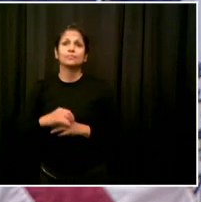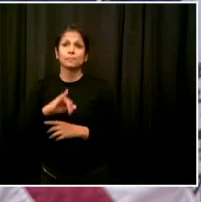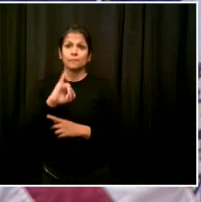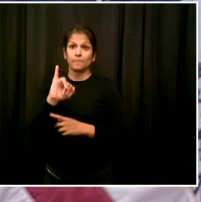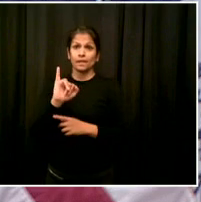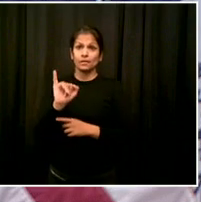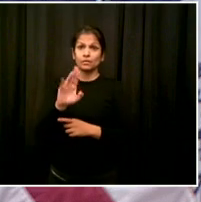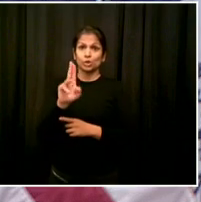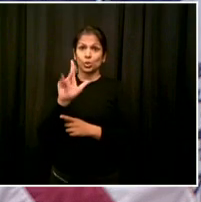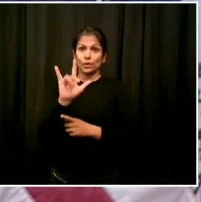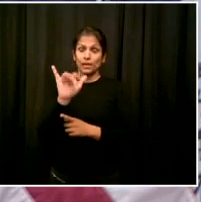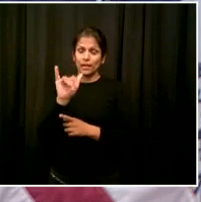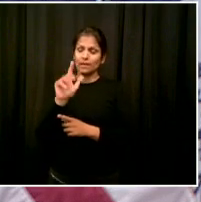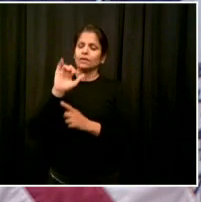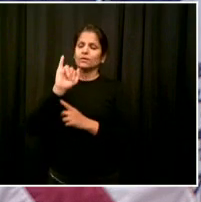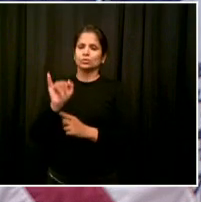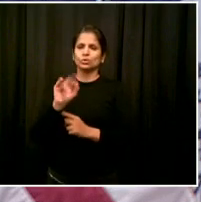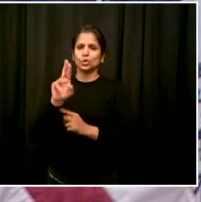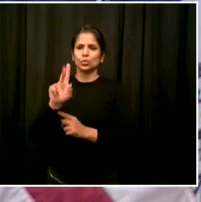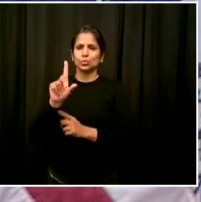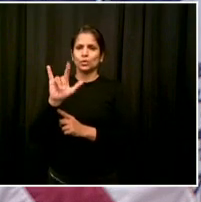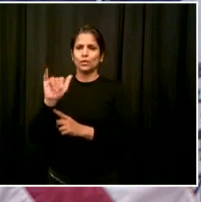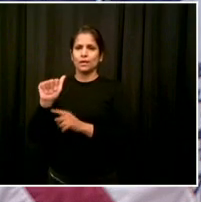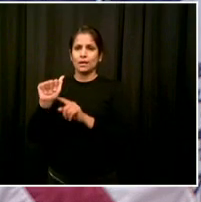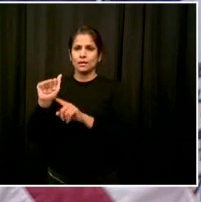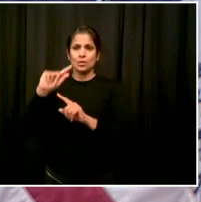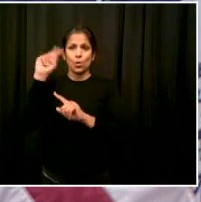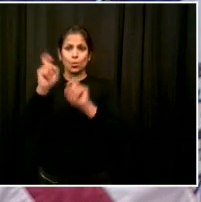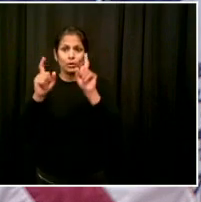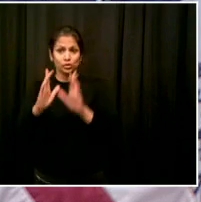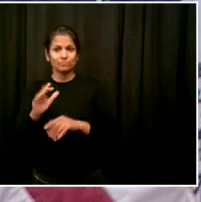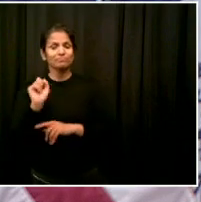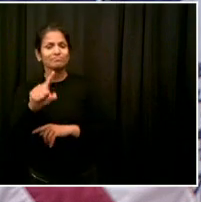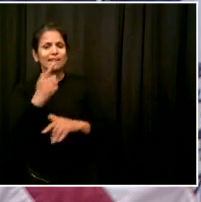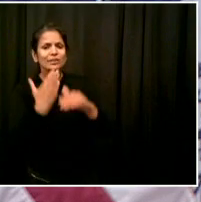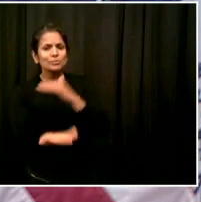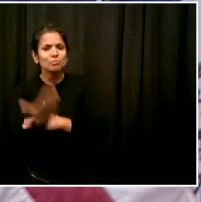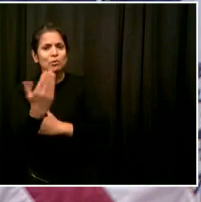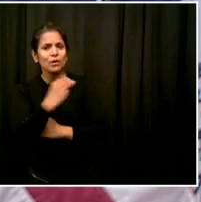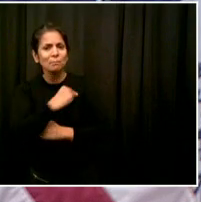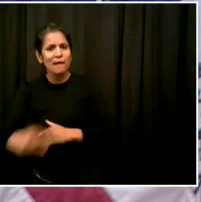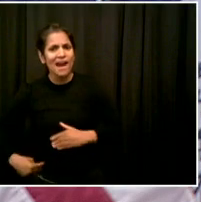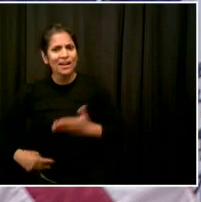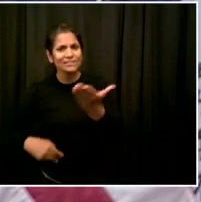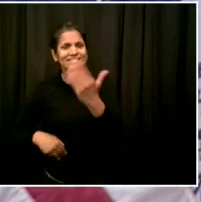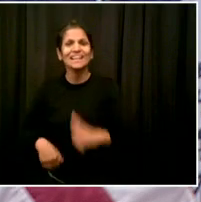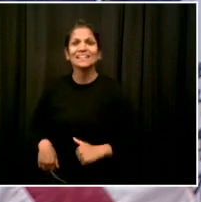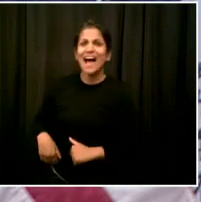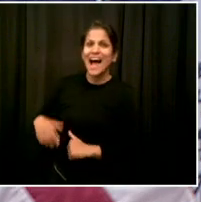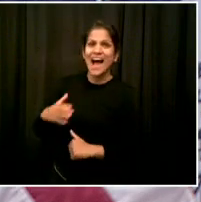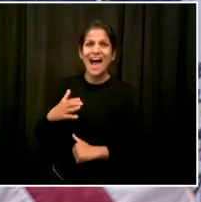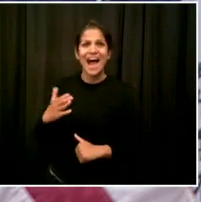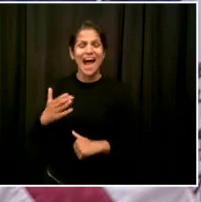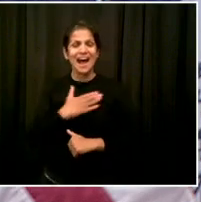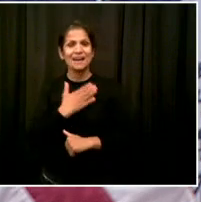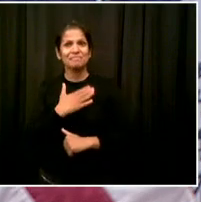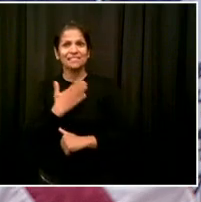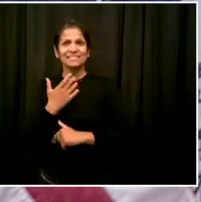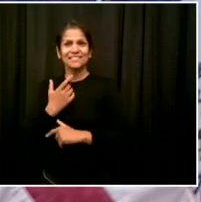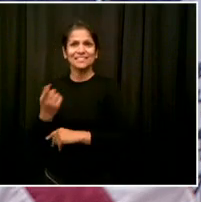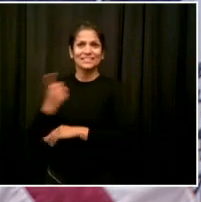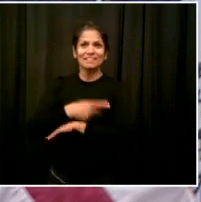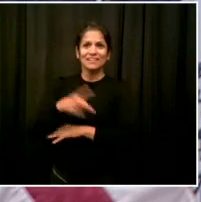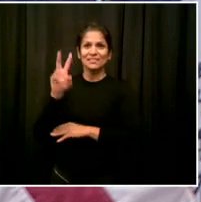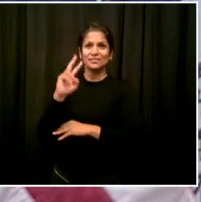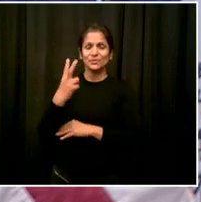Hey, good morning, Mr. Mayor. Happy day 2 of phase 2 reopening. Happy day 2, phase 2. I like that.